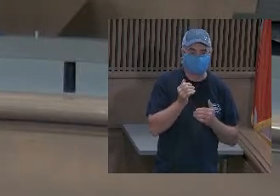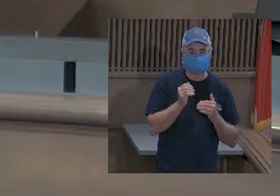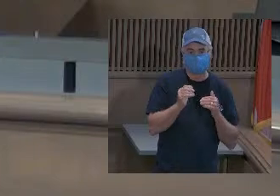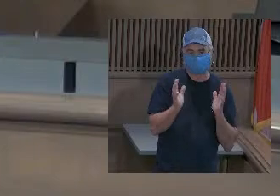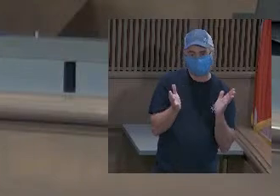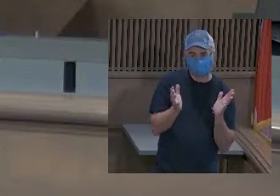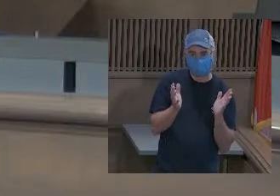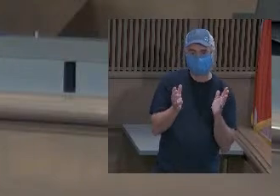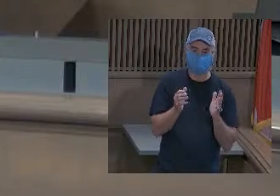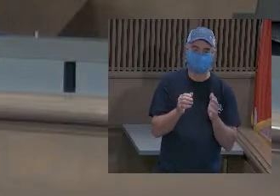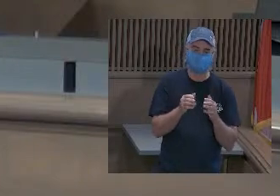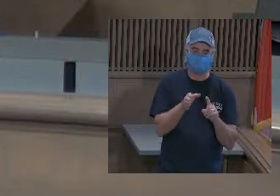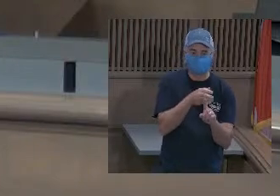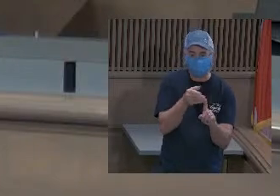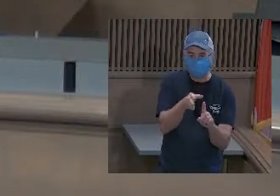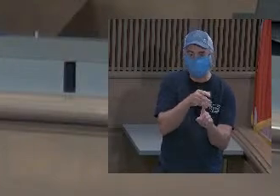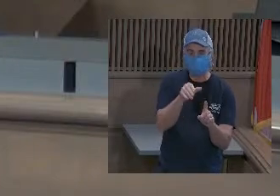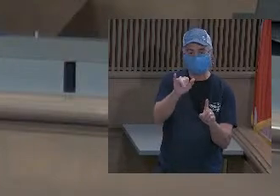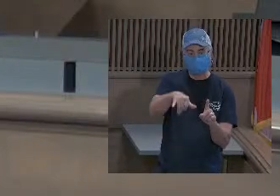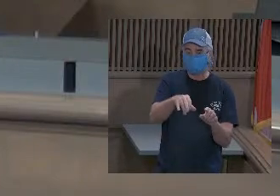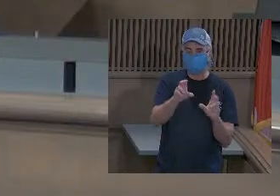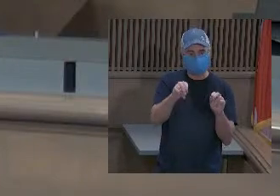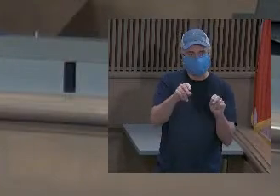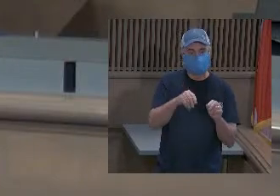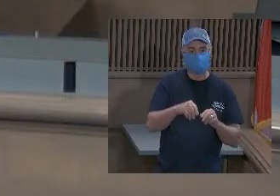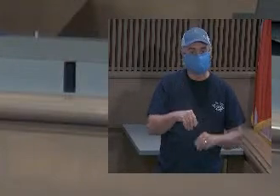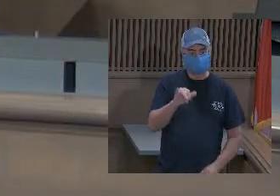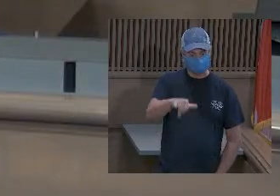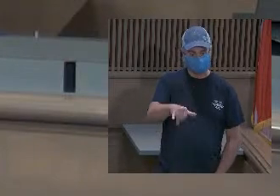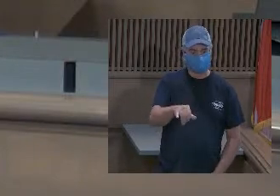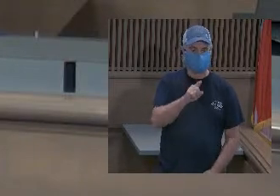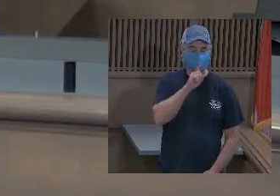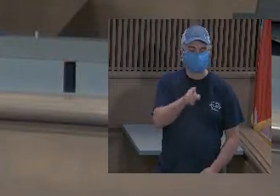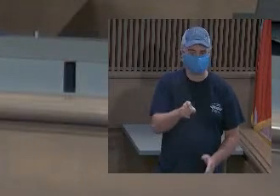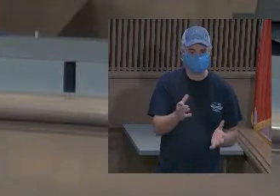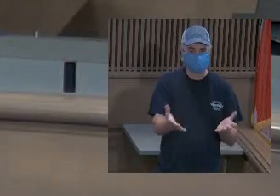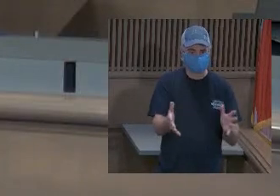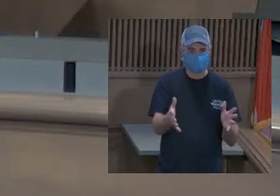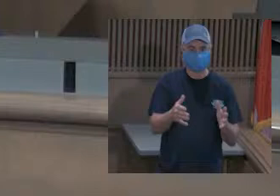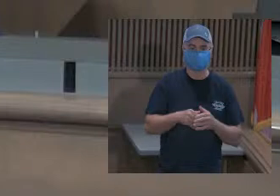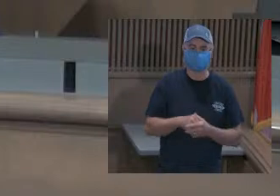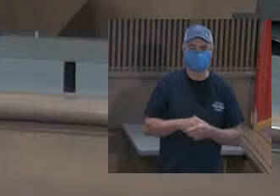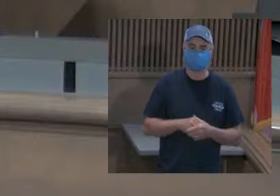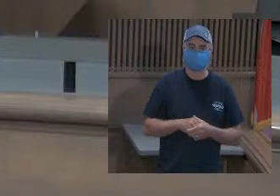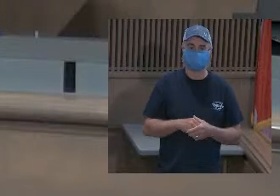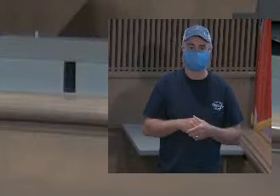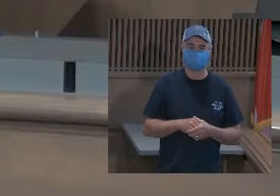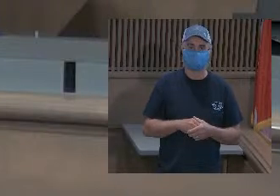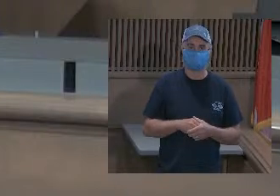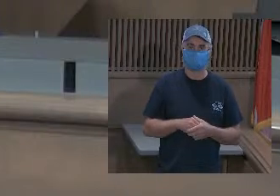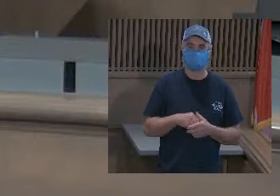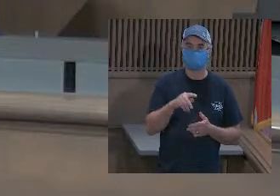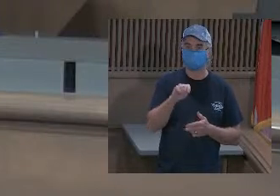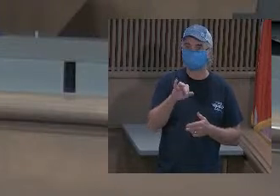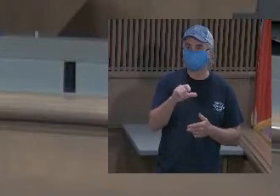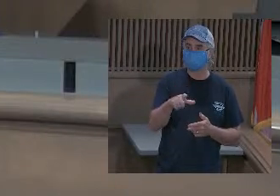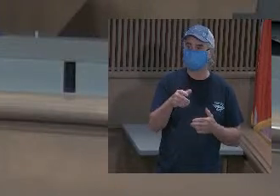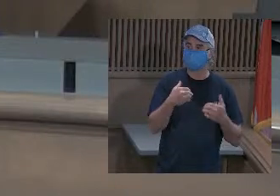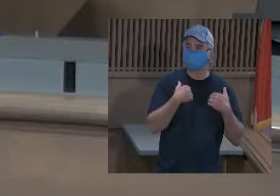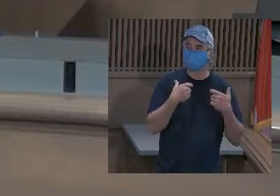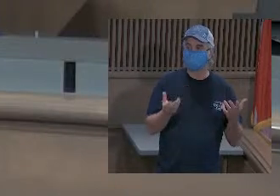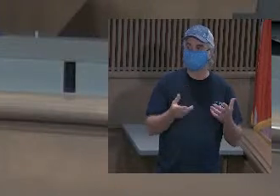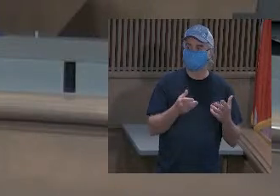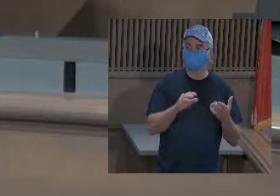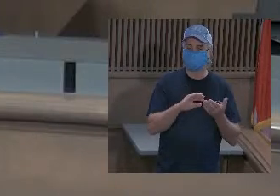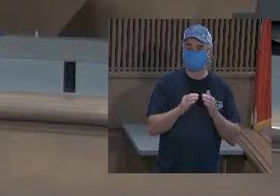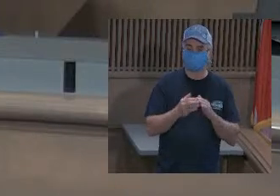I do want to also talk about a very important additional tool that we have here in this community that is doing a lot